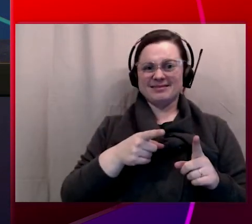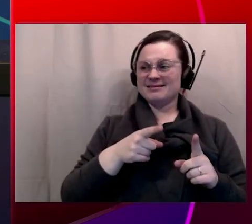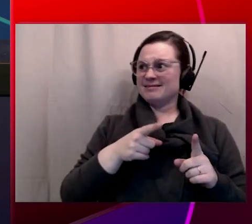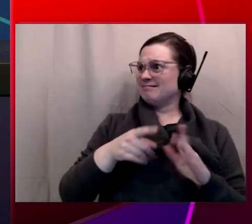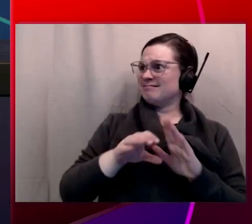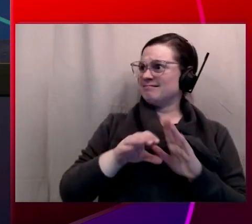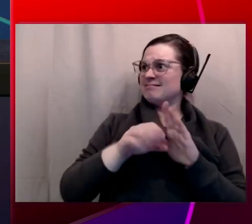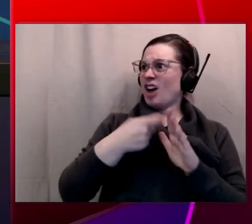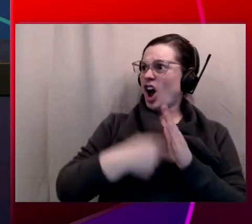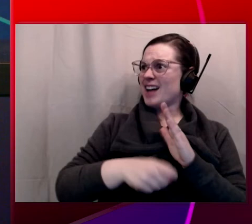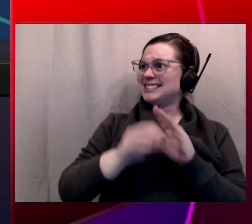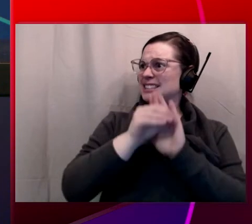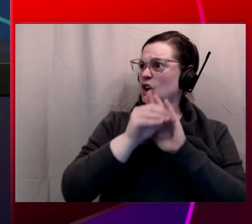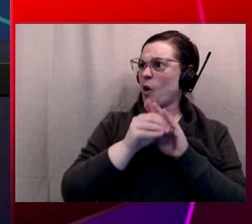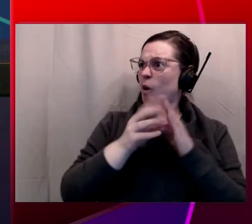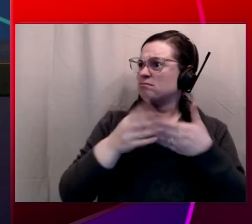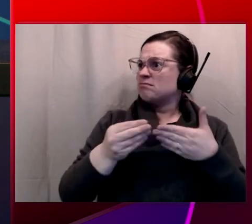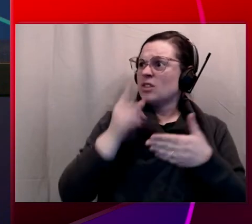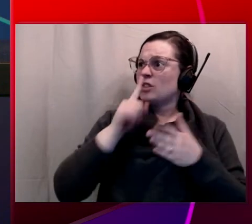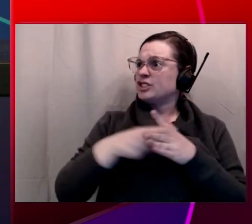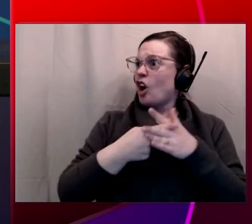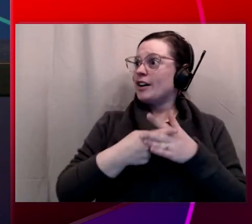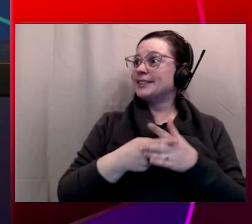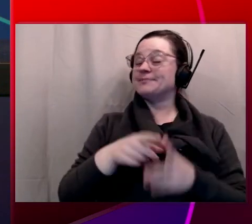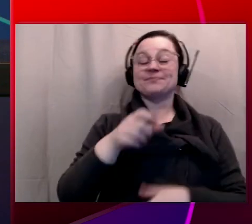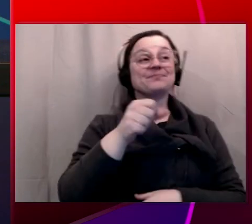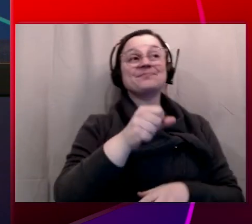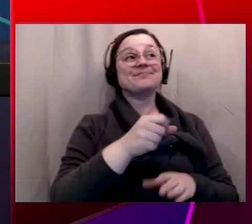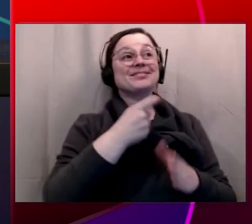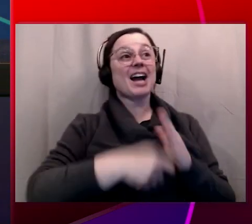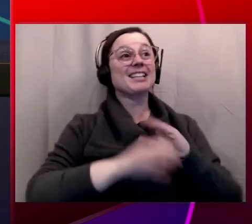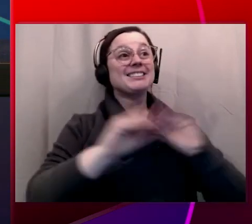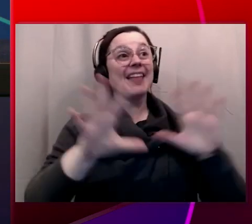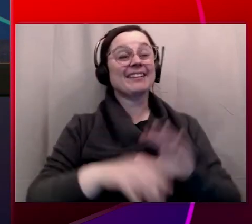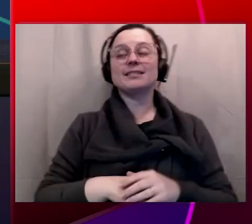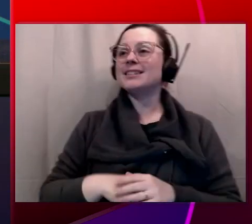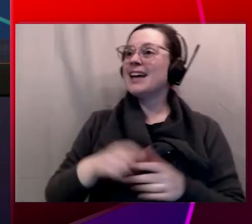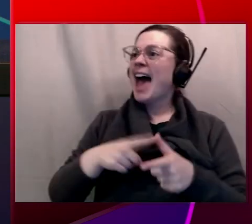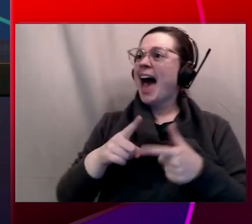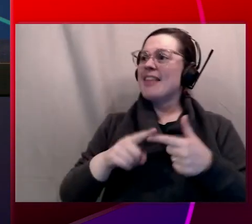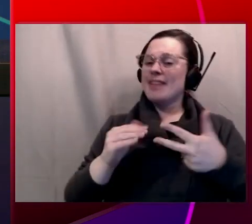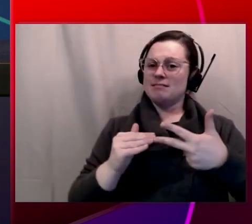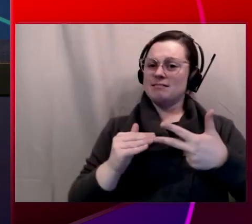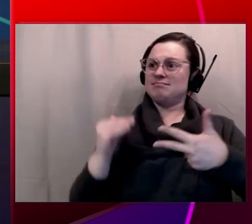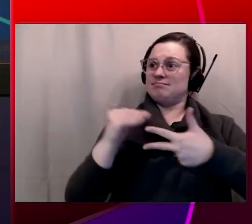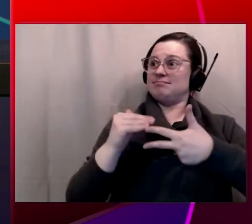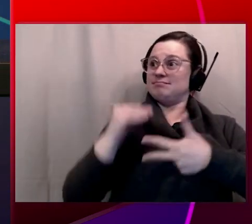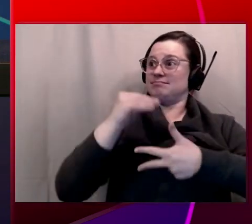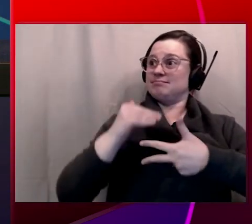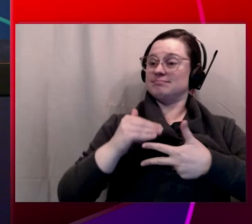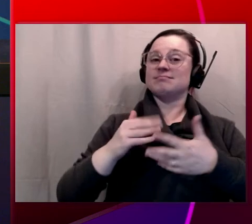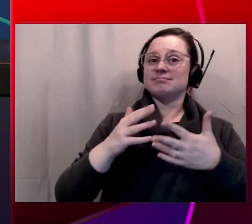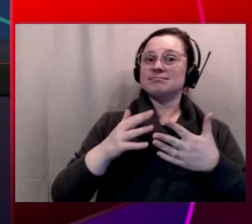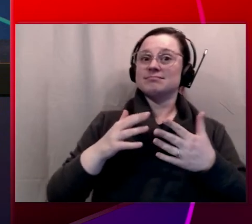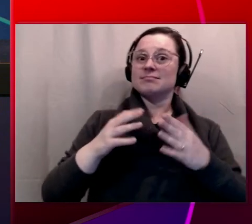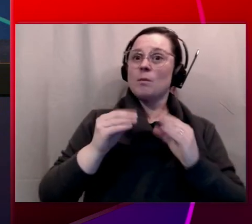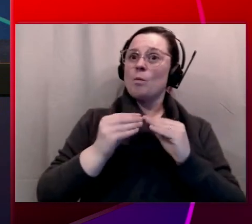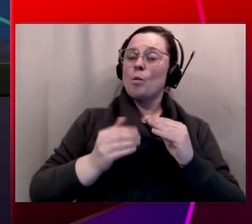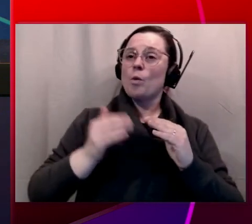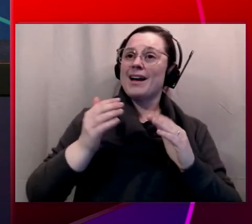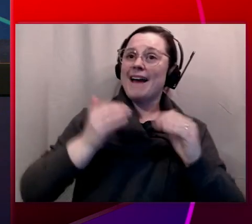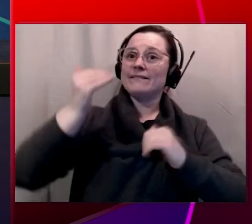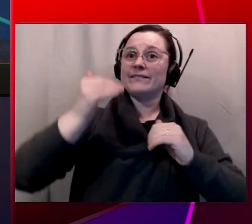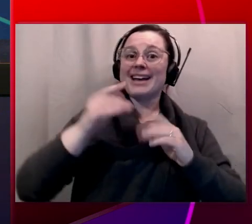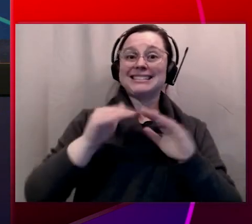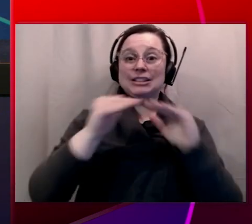get started. It's $0 today. And then you can move into more advanced tiers, I guess. Yeah. So our Pro plan will give